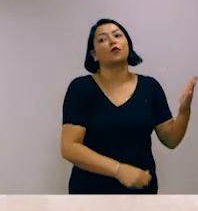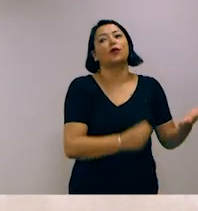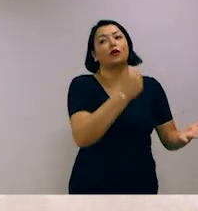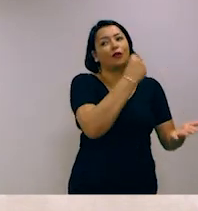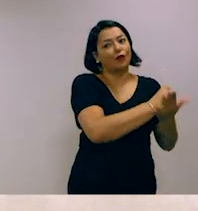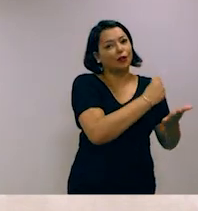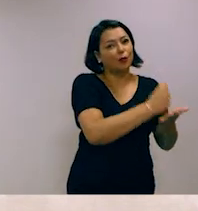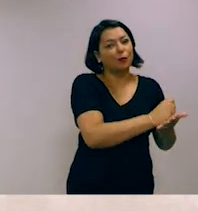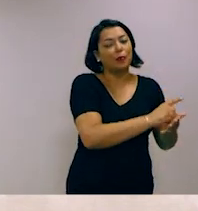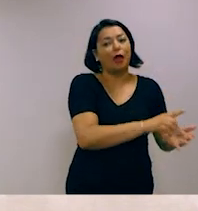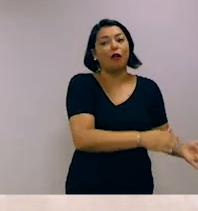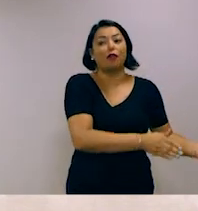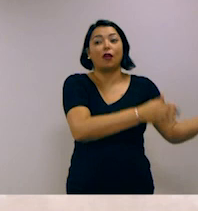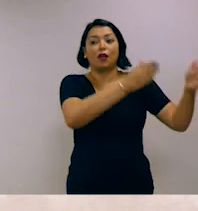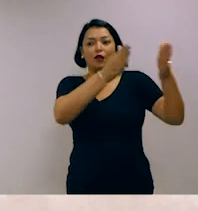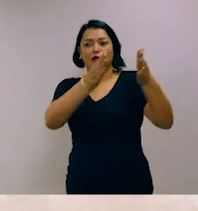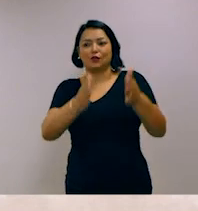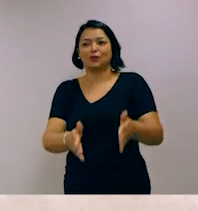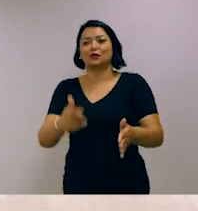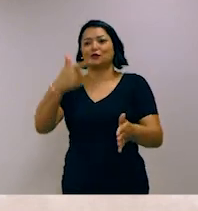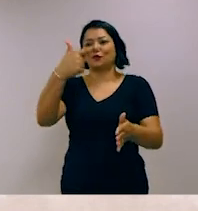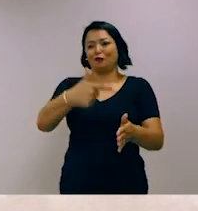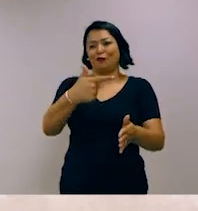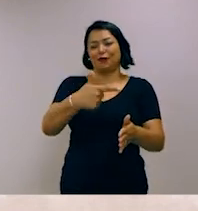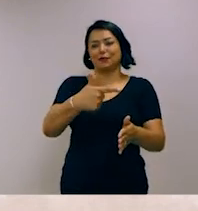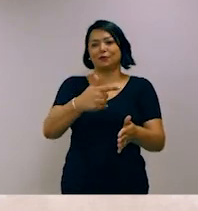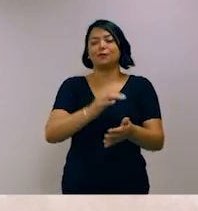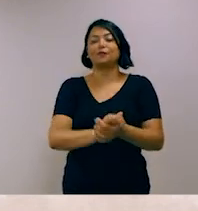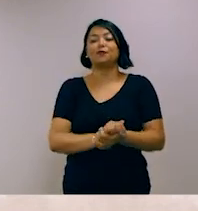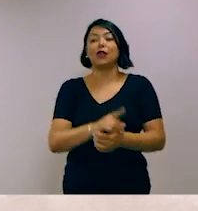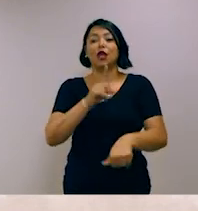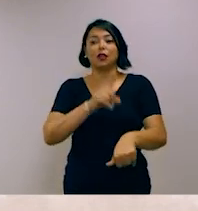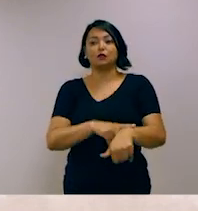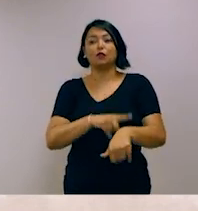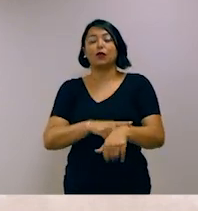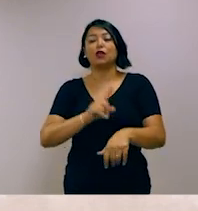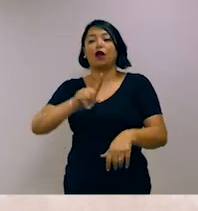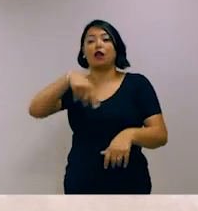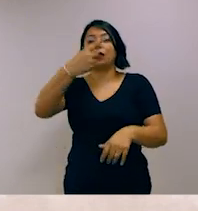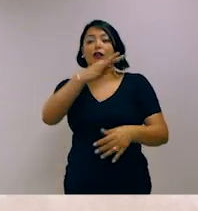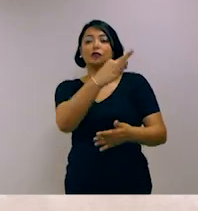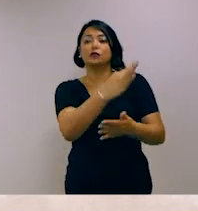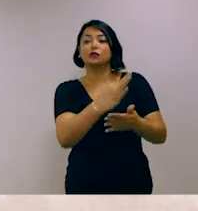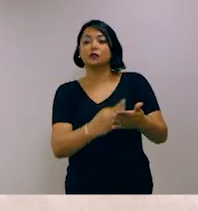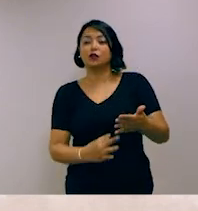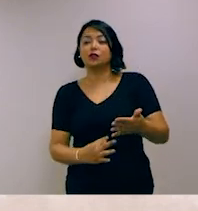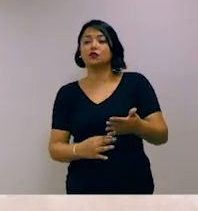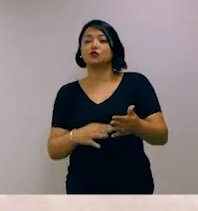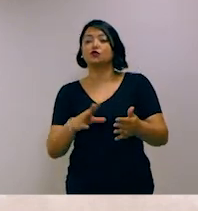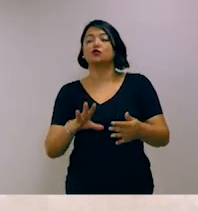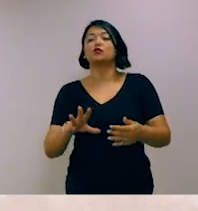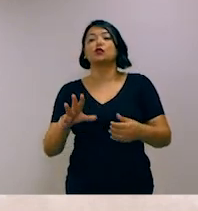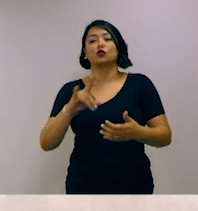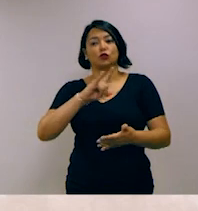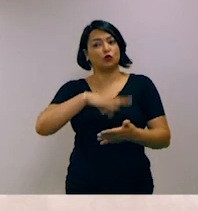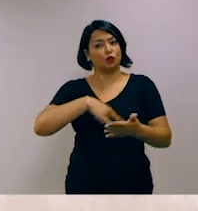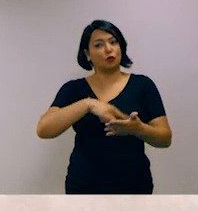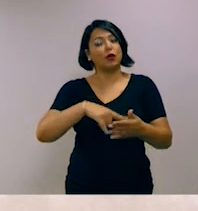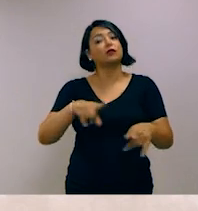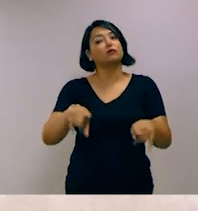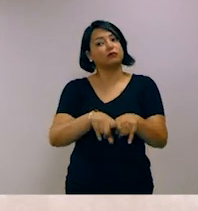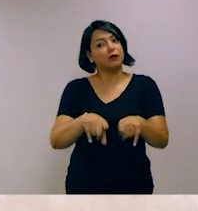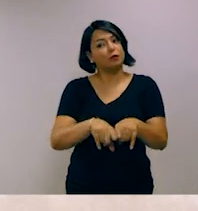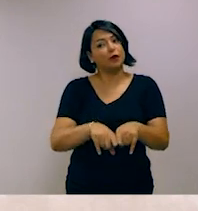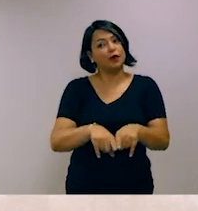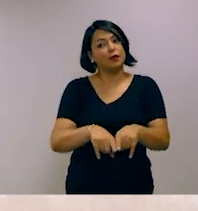phase. And then we went to the second phase. And at this moment, beside the text of the petitions, we